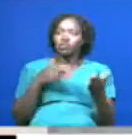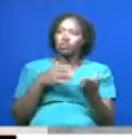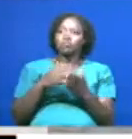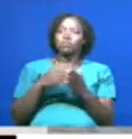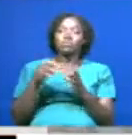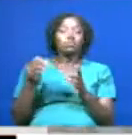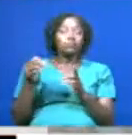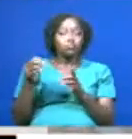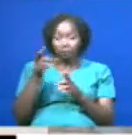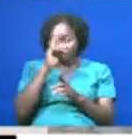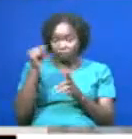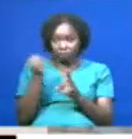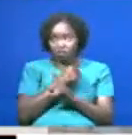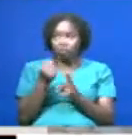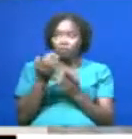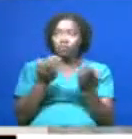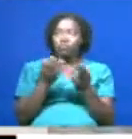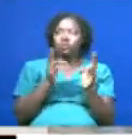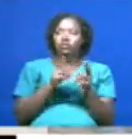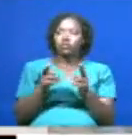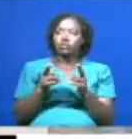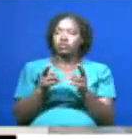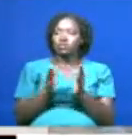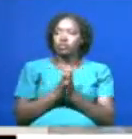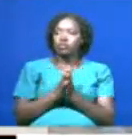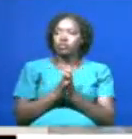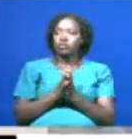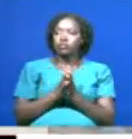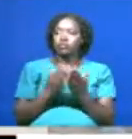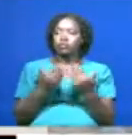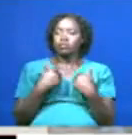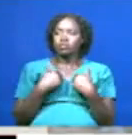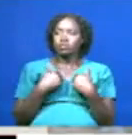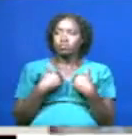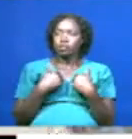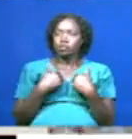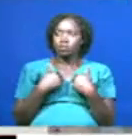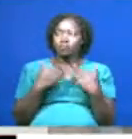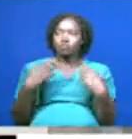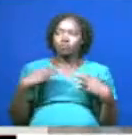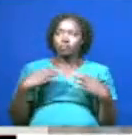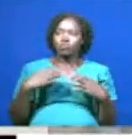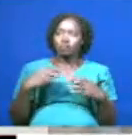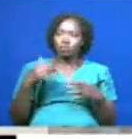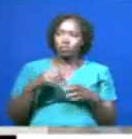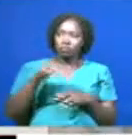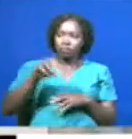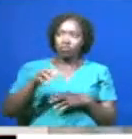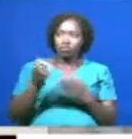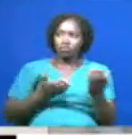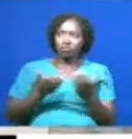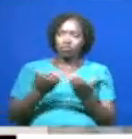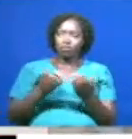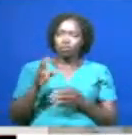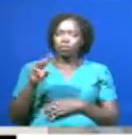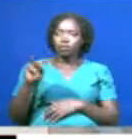going on normally and where they aren't going normally. With me, I have one of the people who are in the Matatu Business Metro,